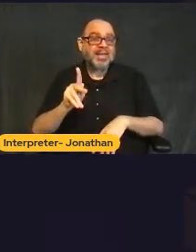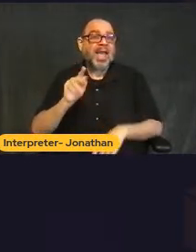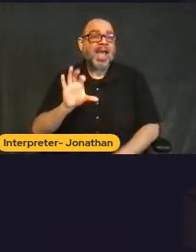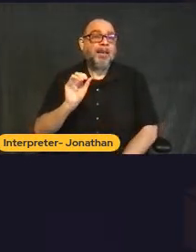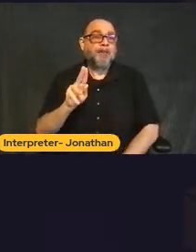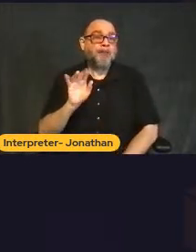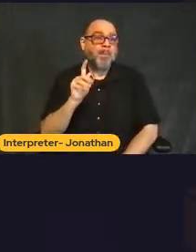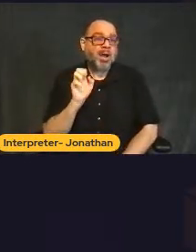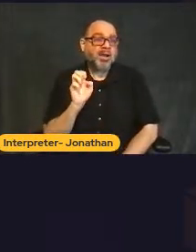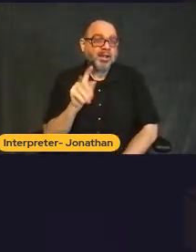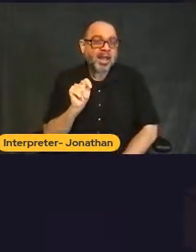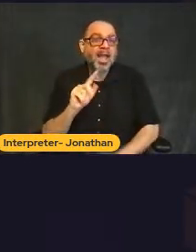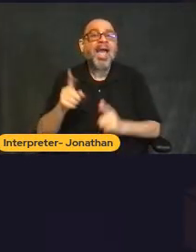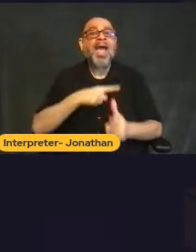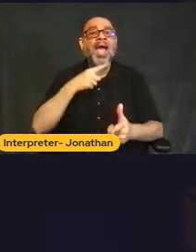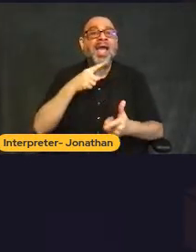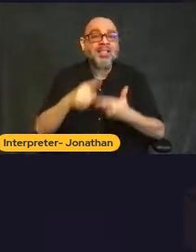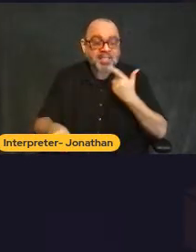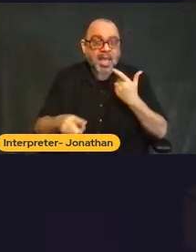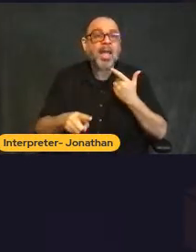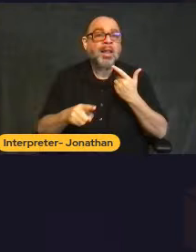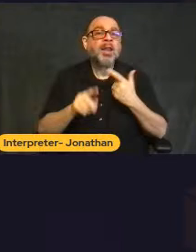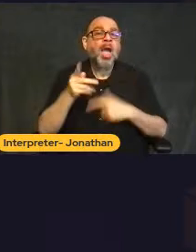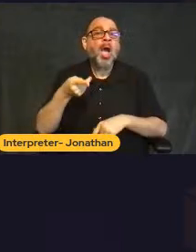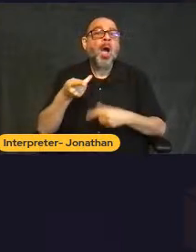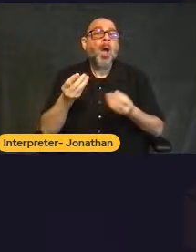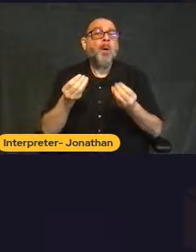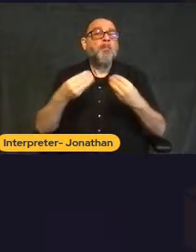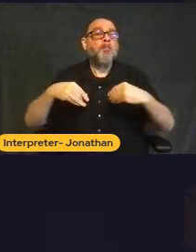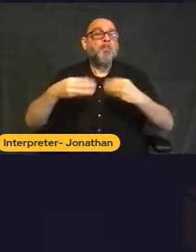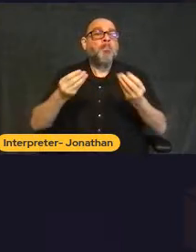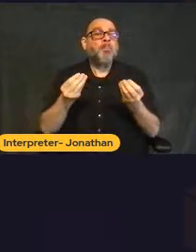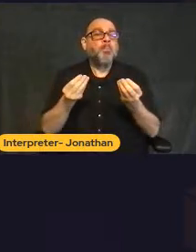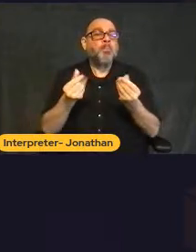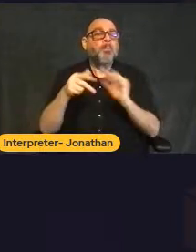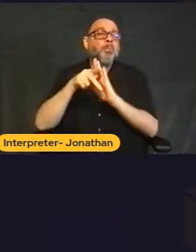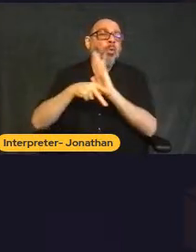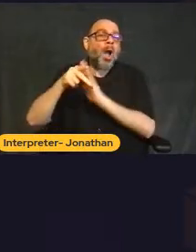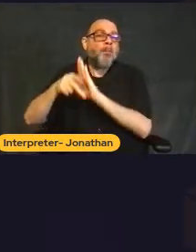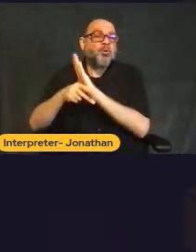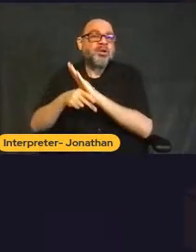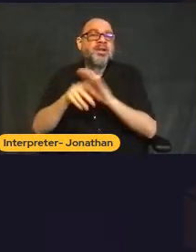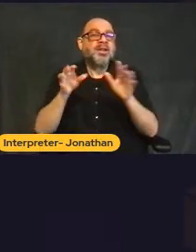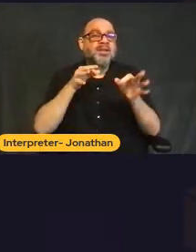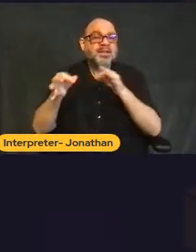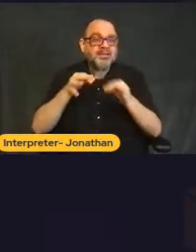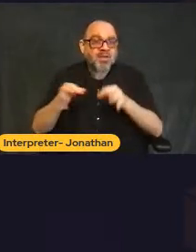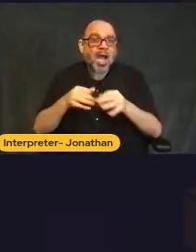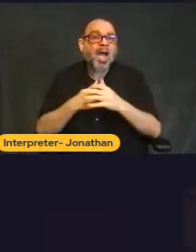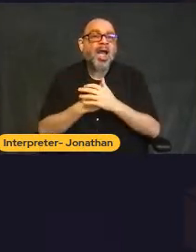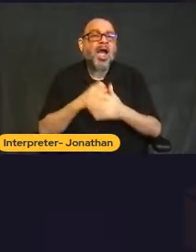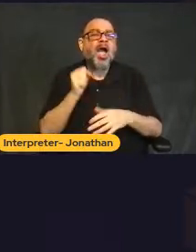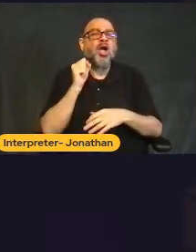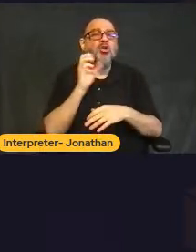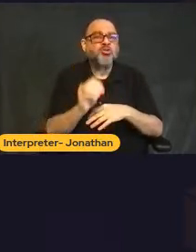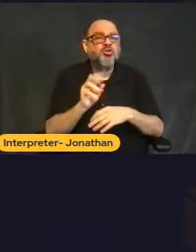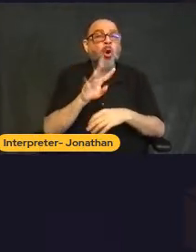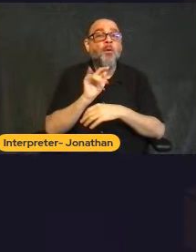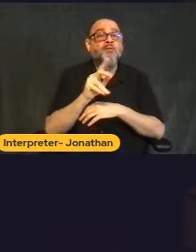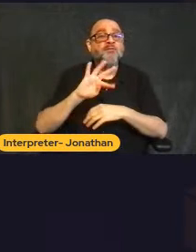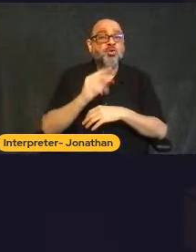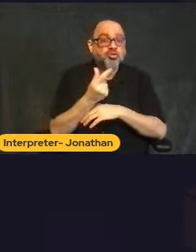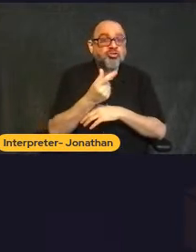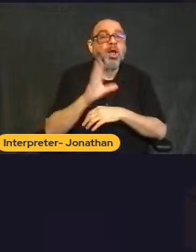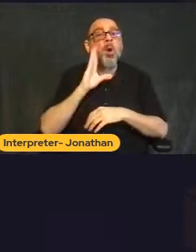and properties defined. So here we will be turning versioning on. We'll block all of the public